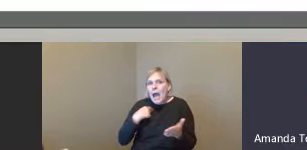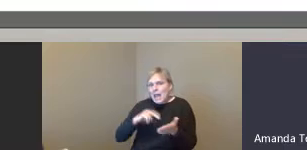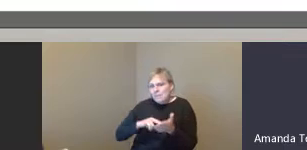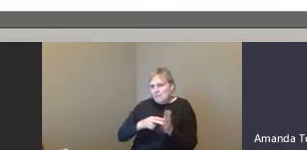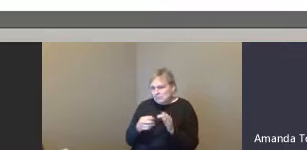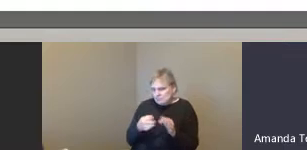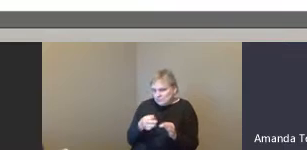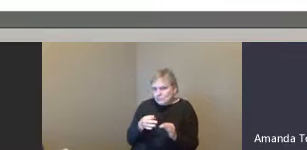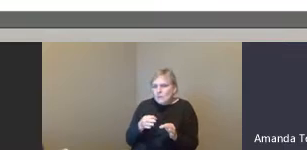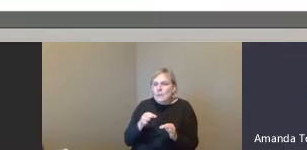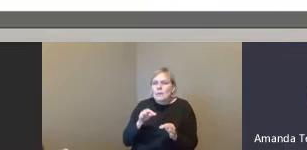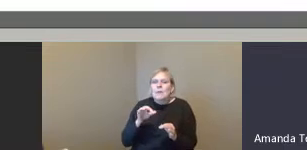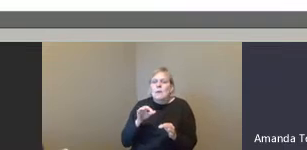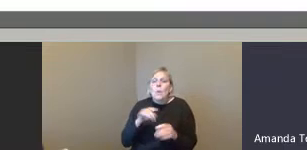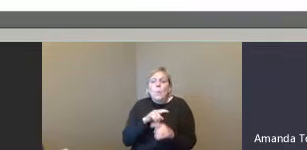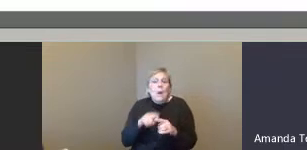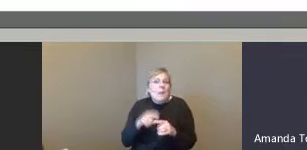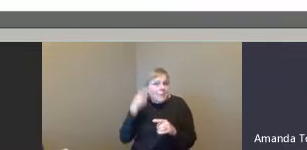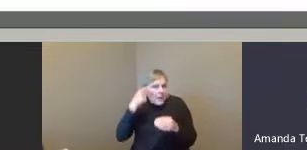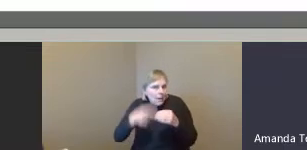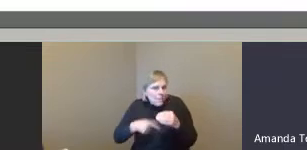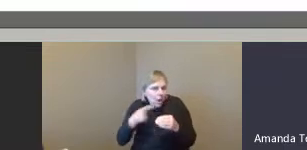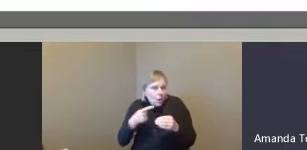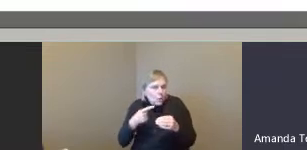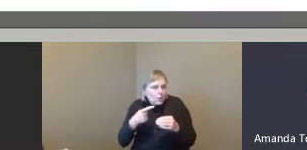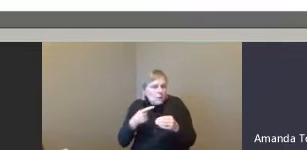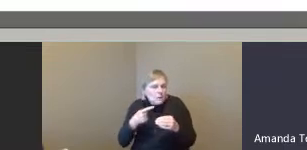that is when they think about